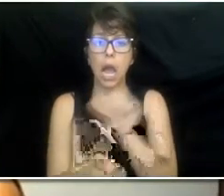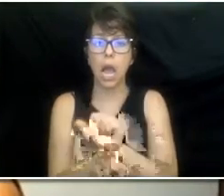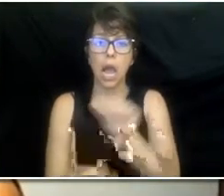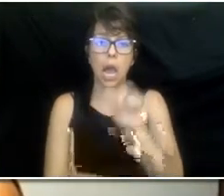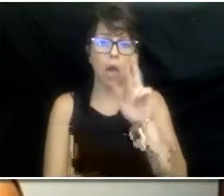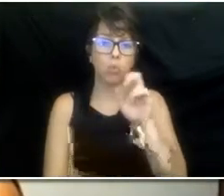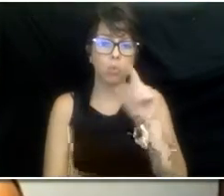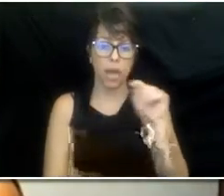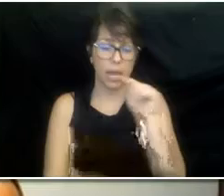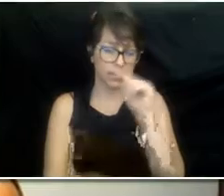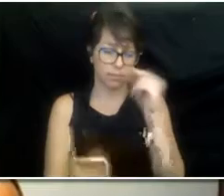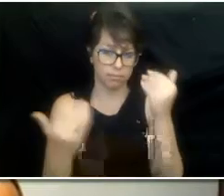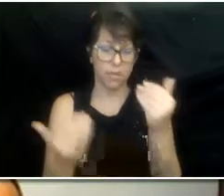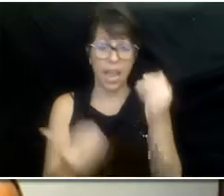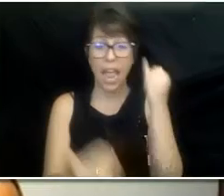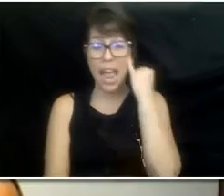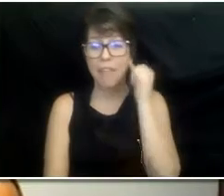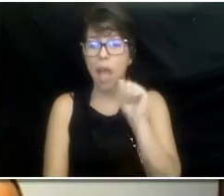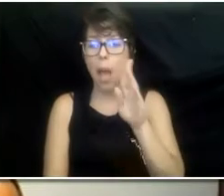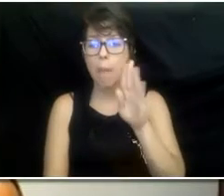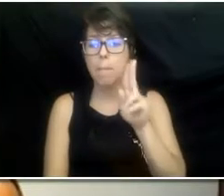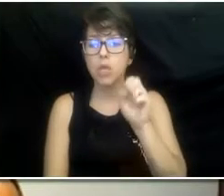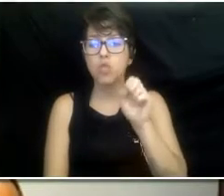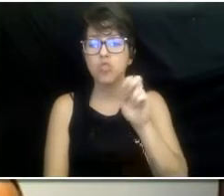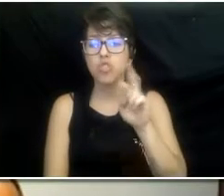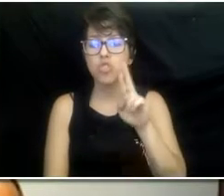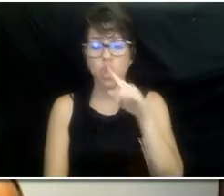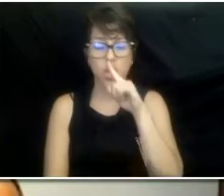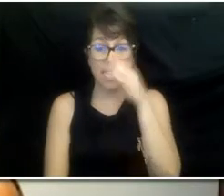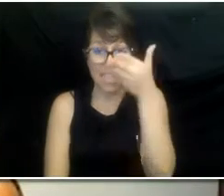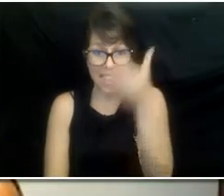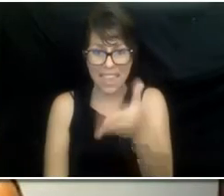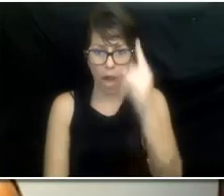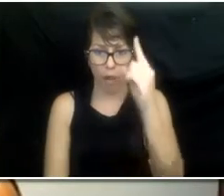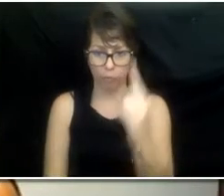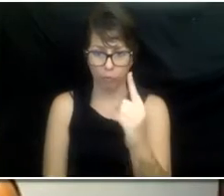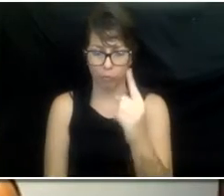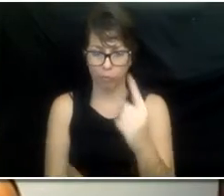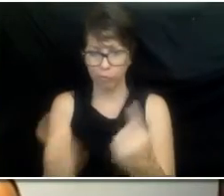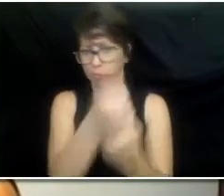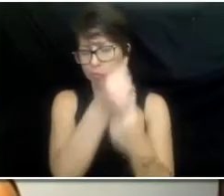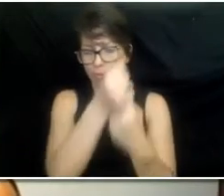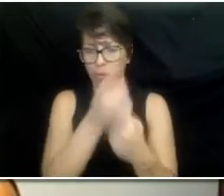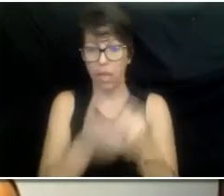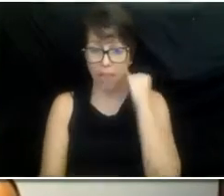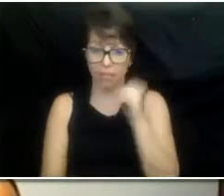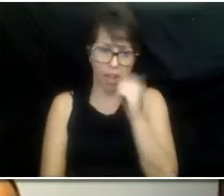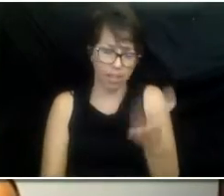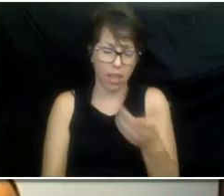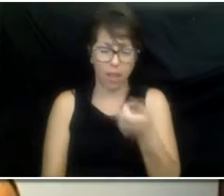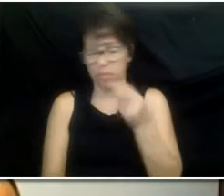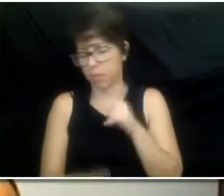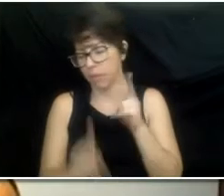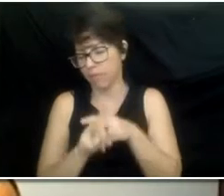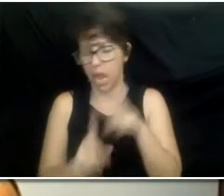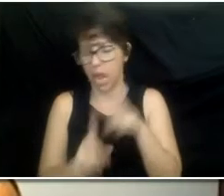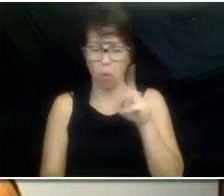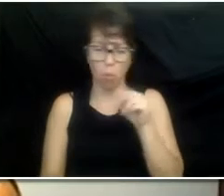violate if an order has been violated we would make an arrest depending I'm talking about